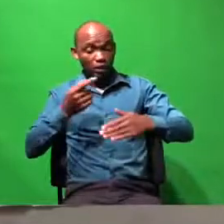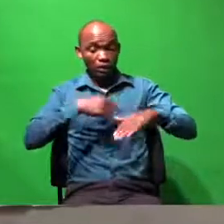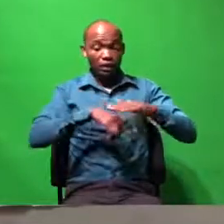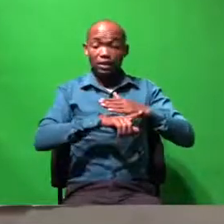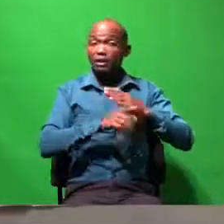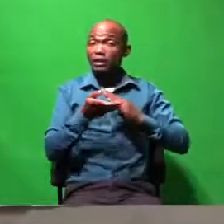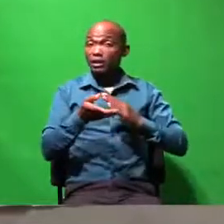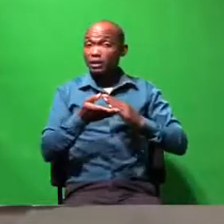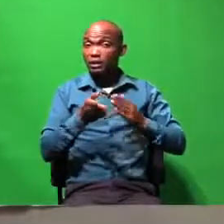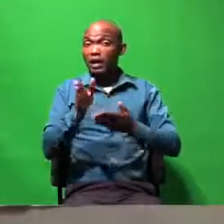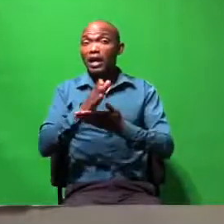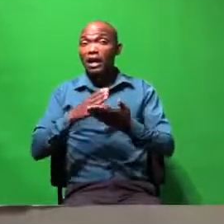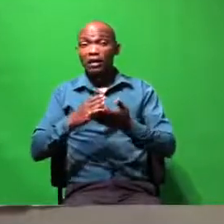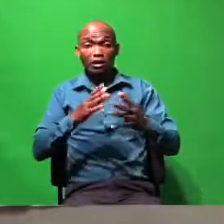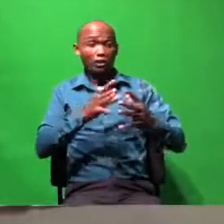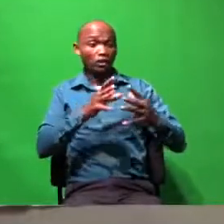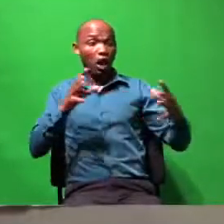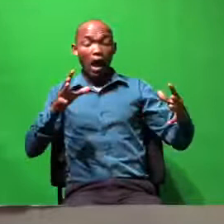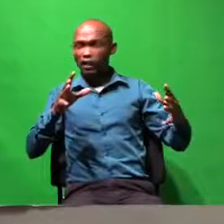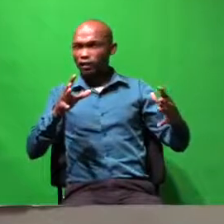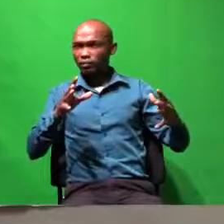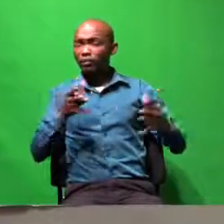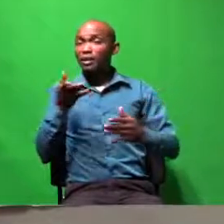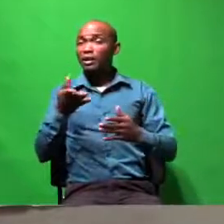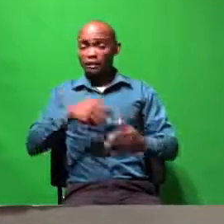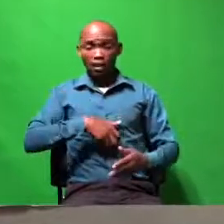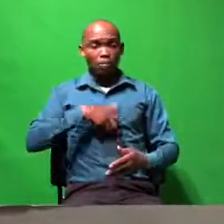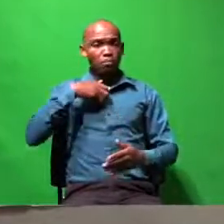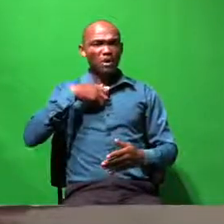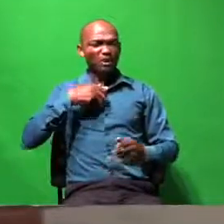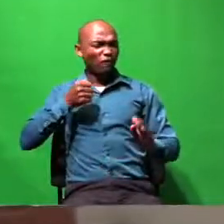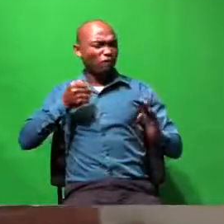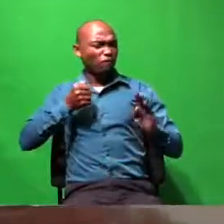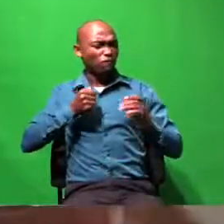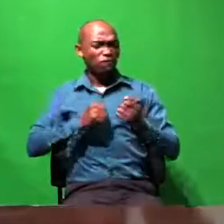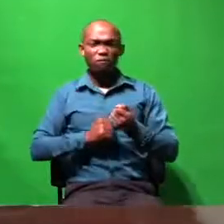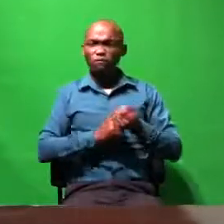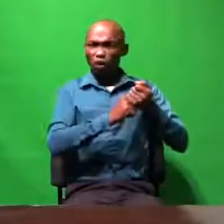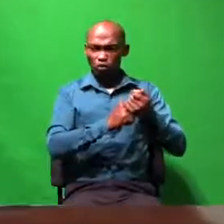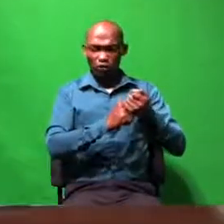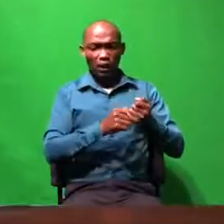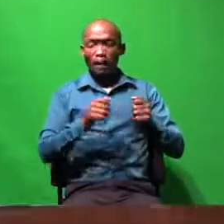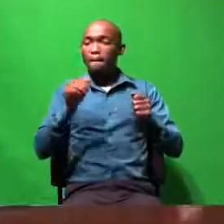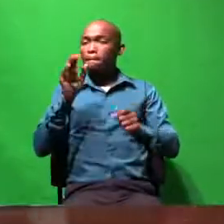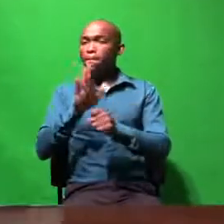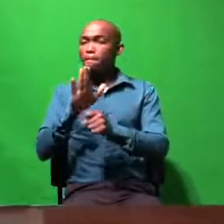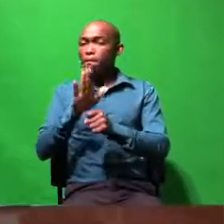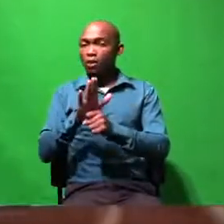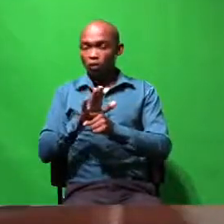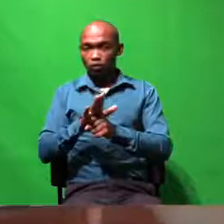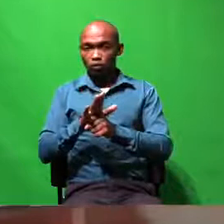when pass in this area will be higher. So this pressure will force more substances